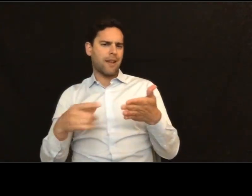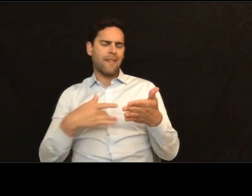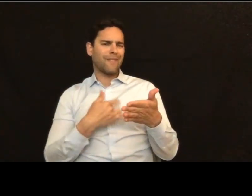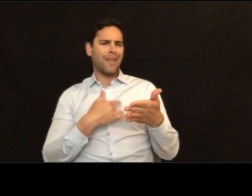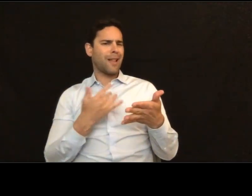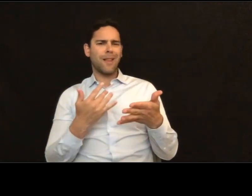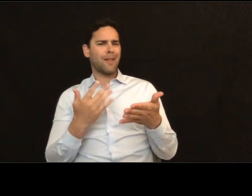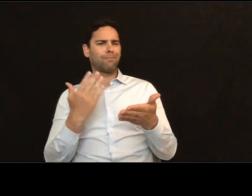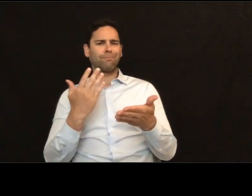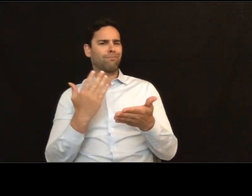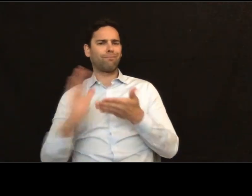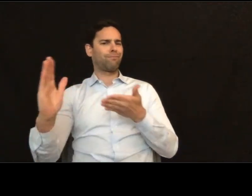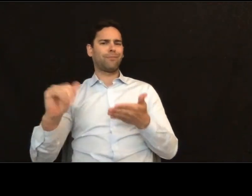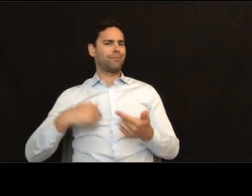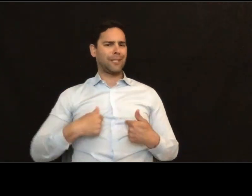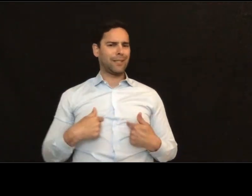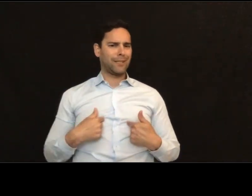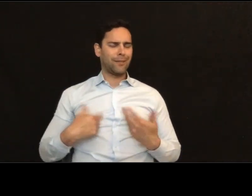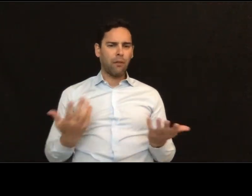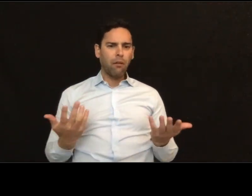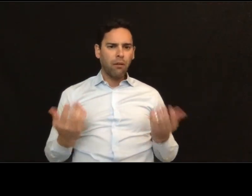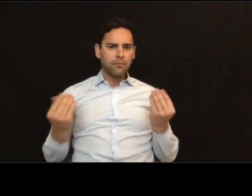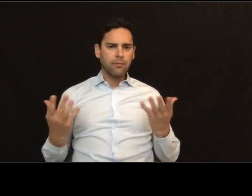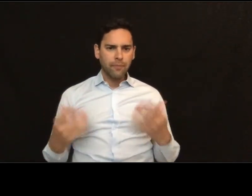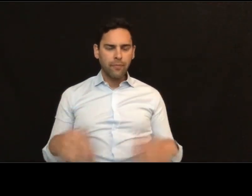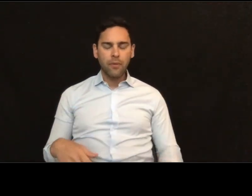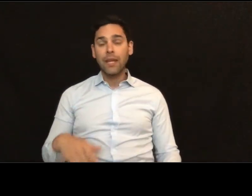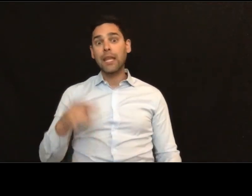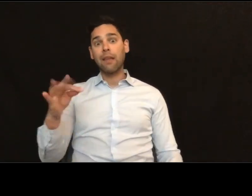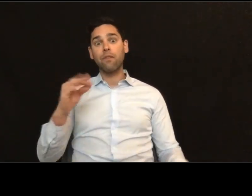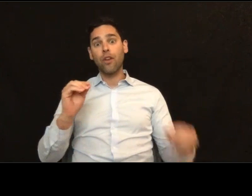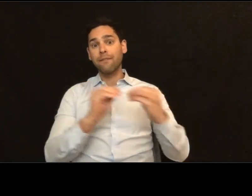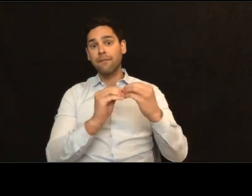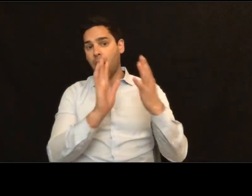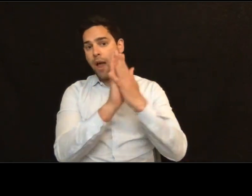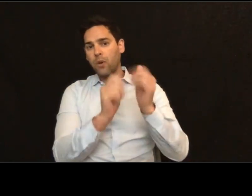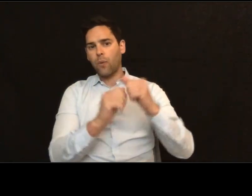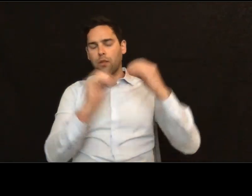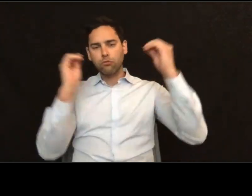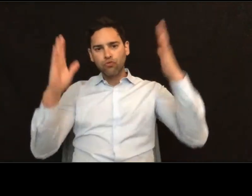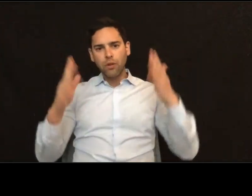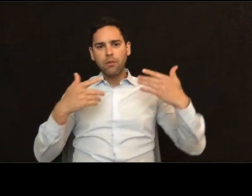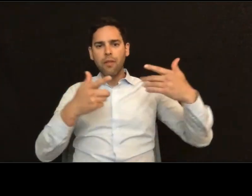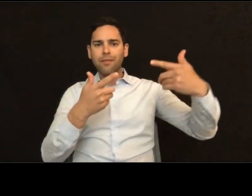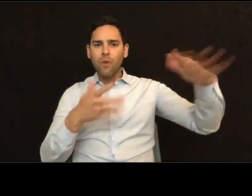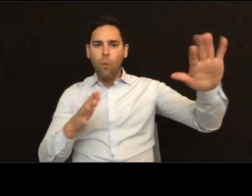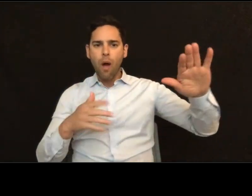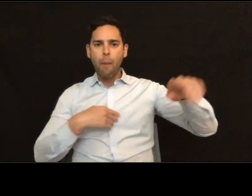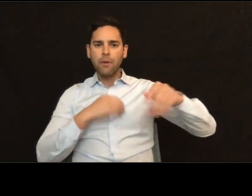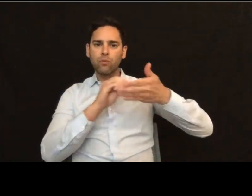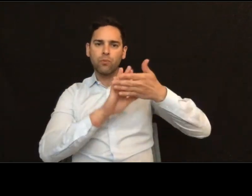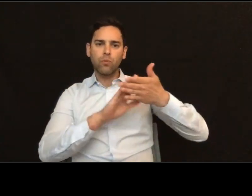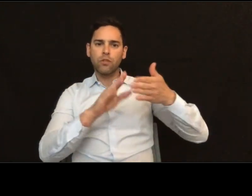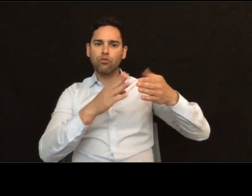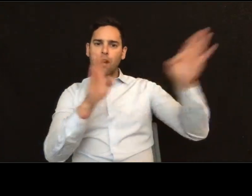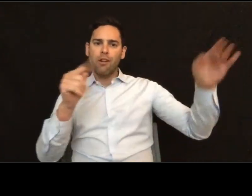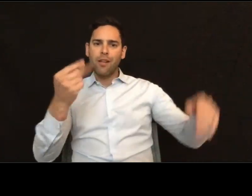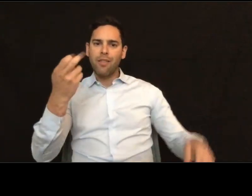And if you're getting in a fight with like your instructors who don't want you to use generic they, then there are many really good sort